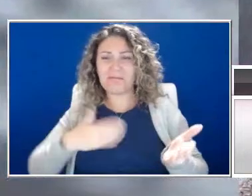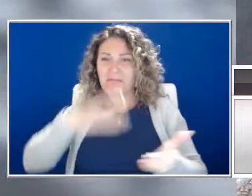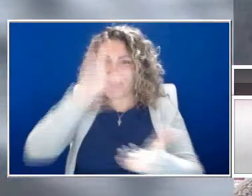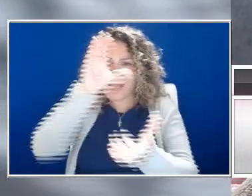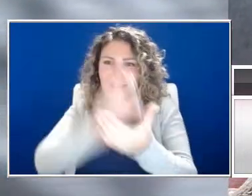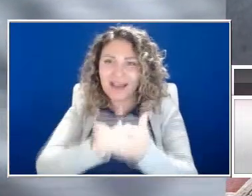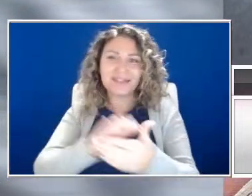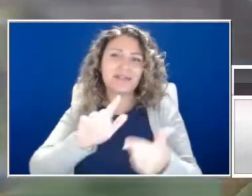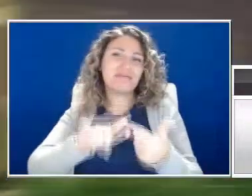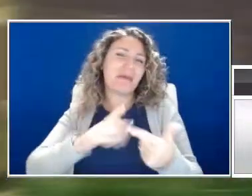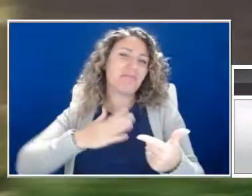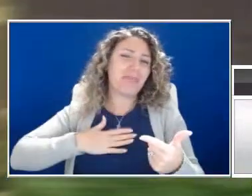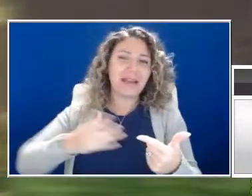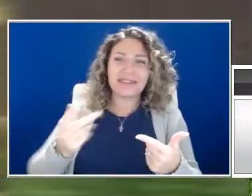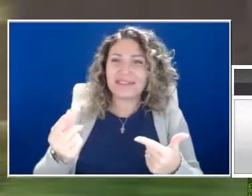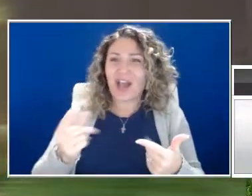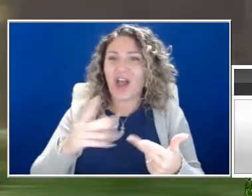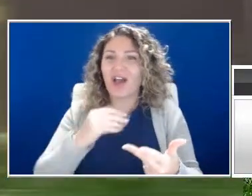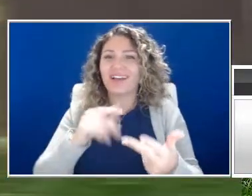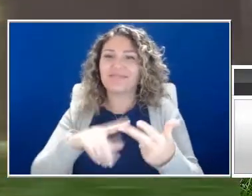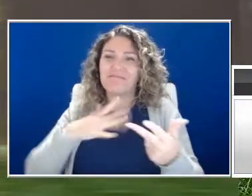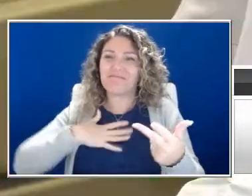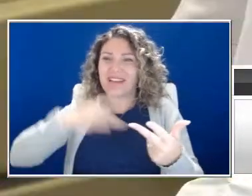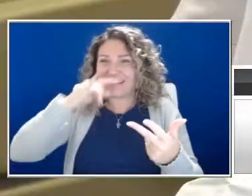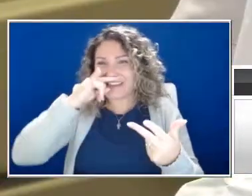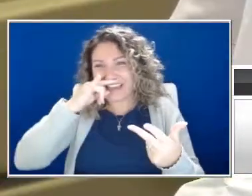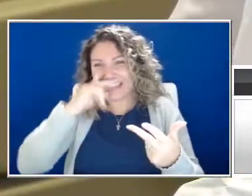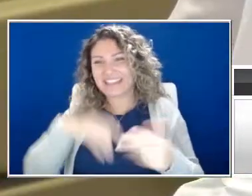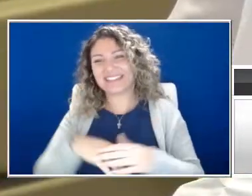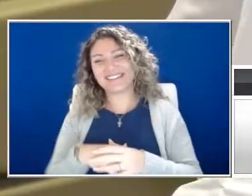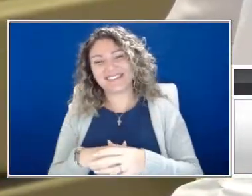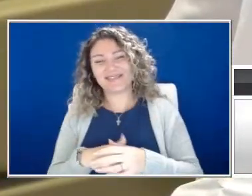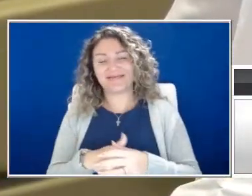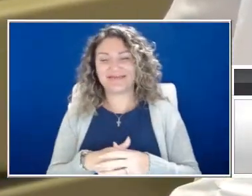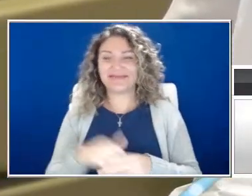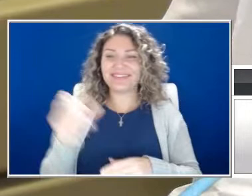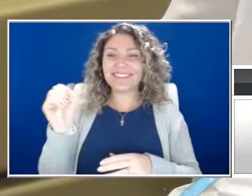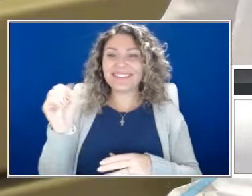dog, and for my kids. So,